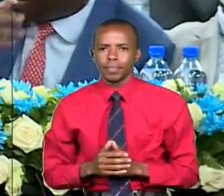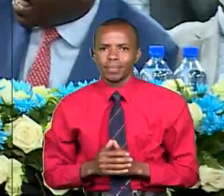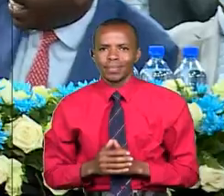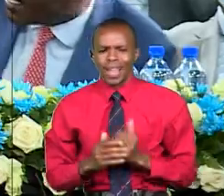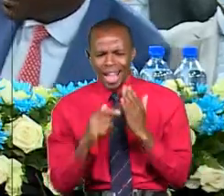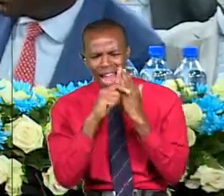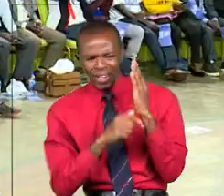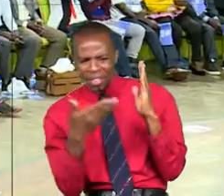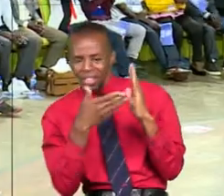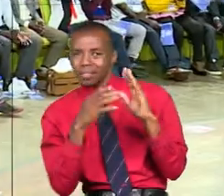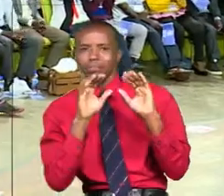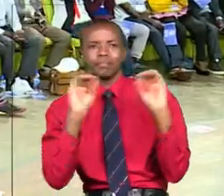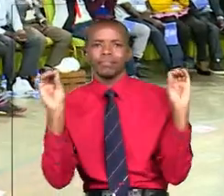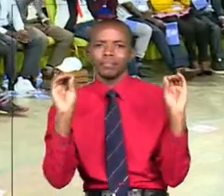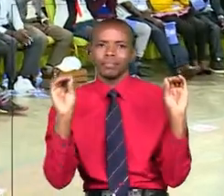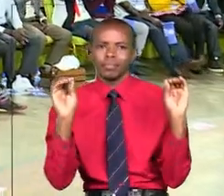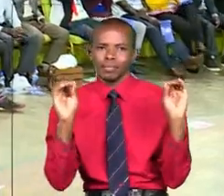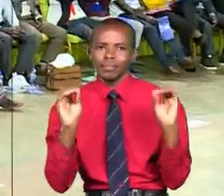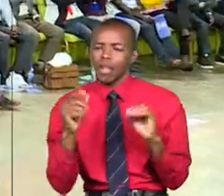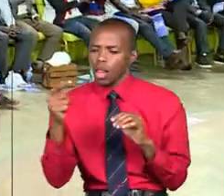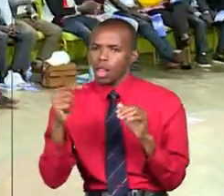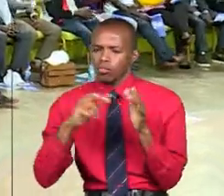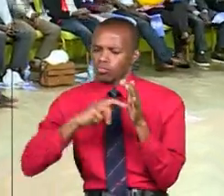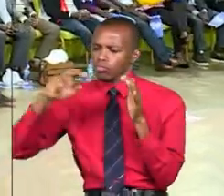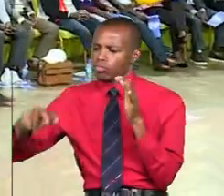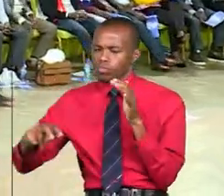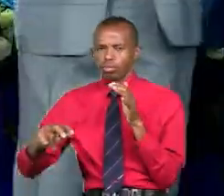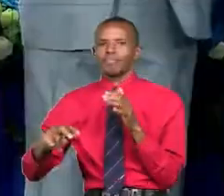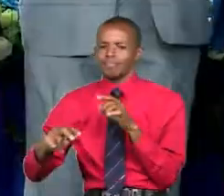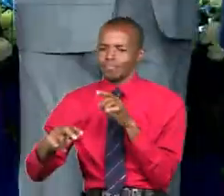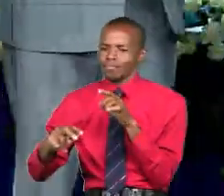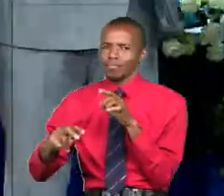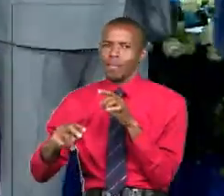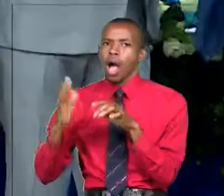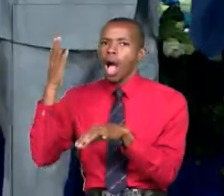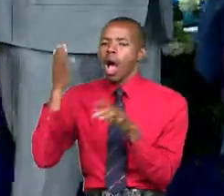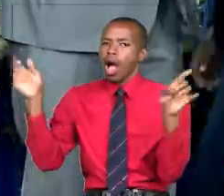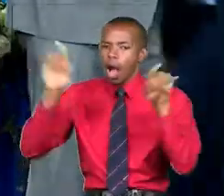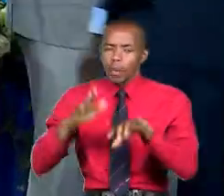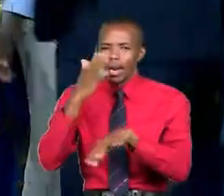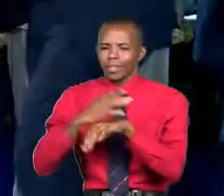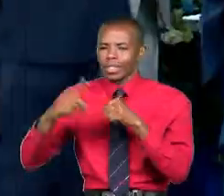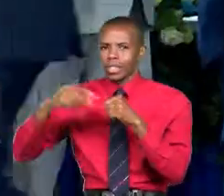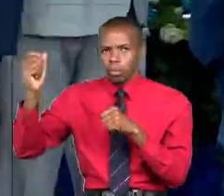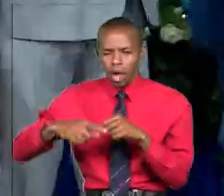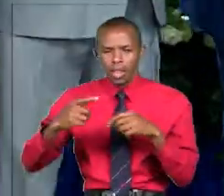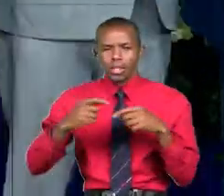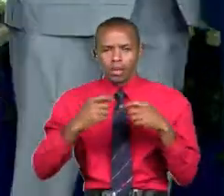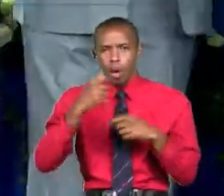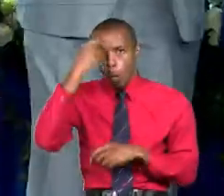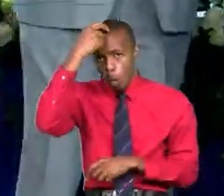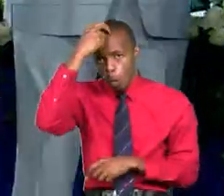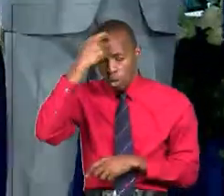Sikupata hicho kipengele. These defections come 6 months after the duo unsuccessfully attempted to oust Moses